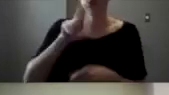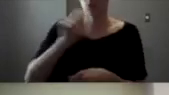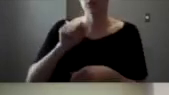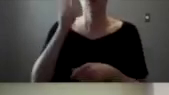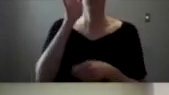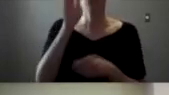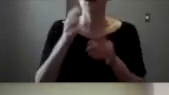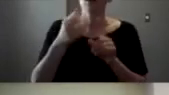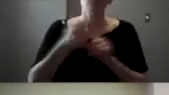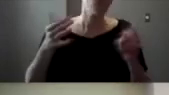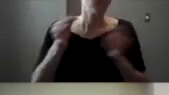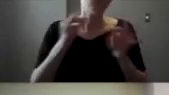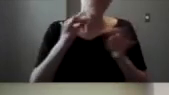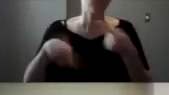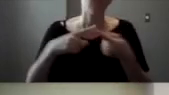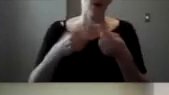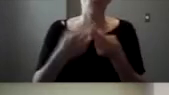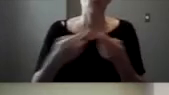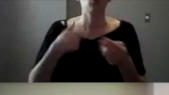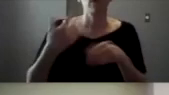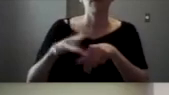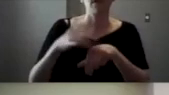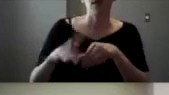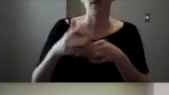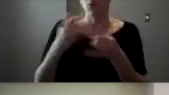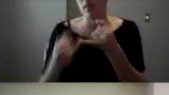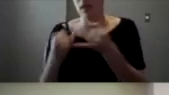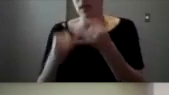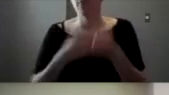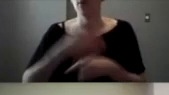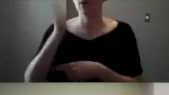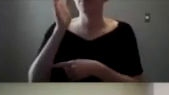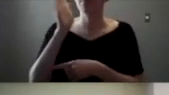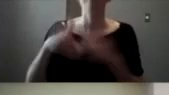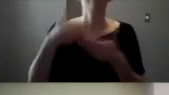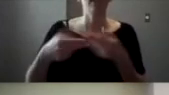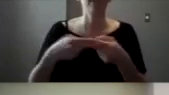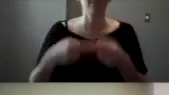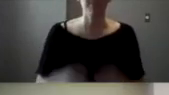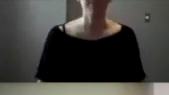developed toward the end of our conversation. Next slide.